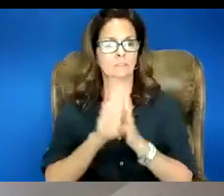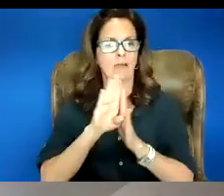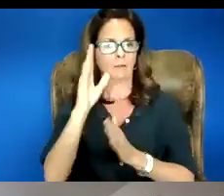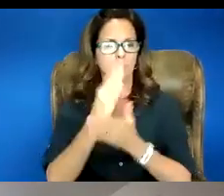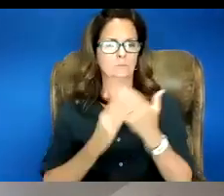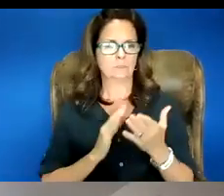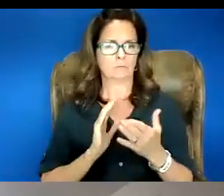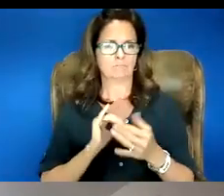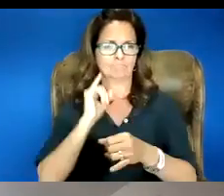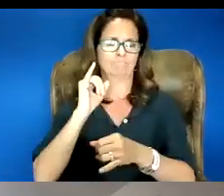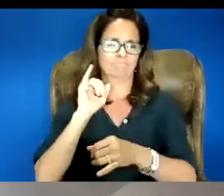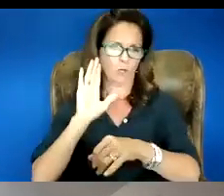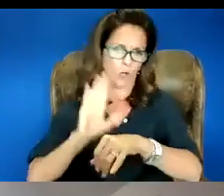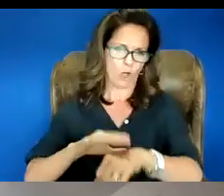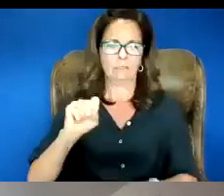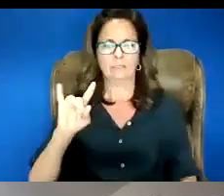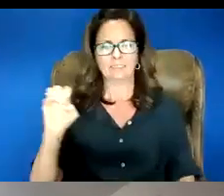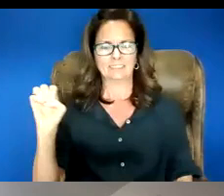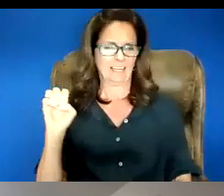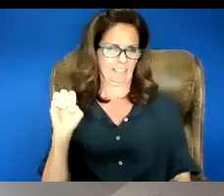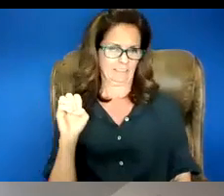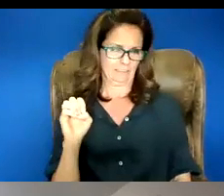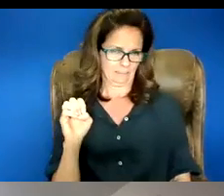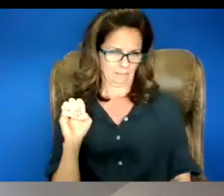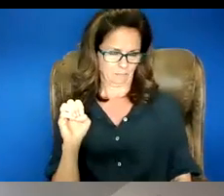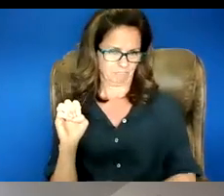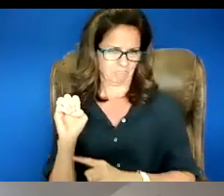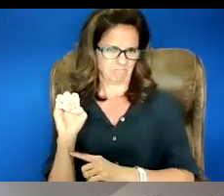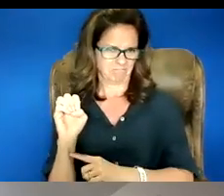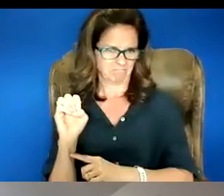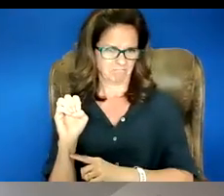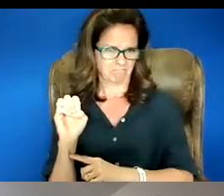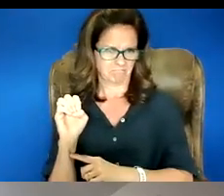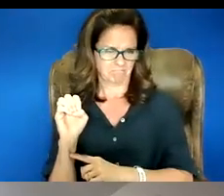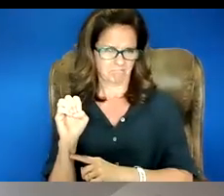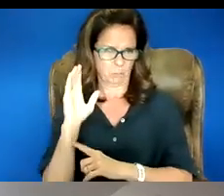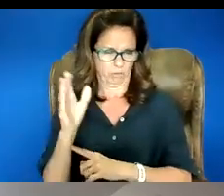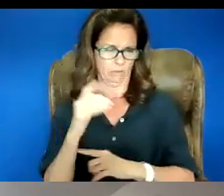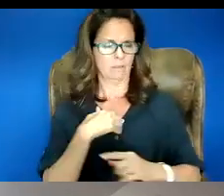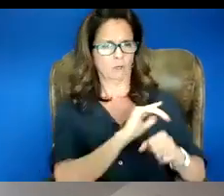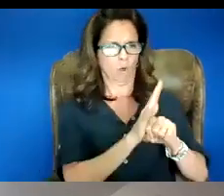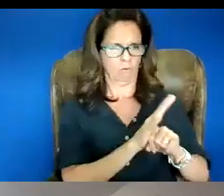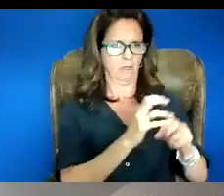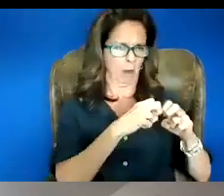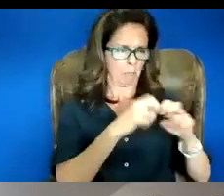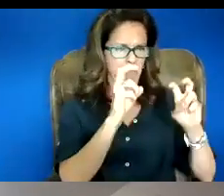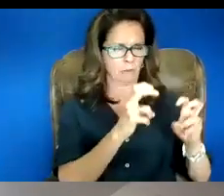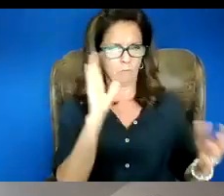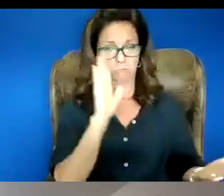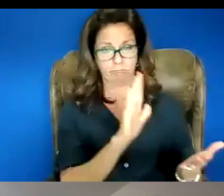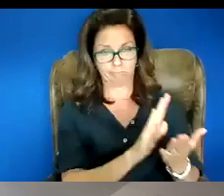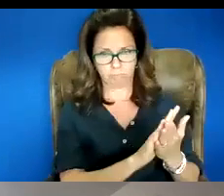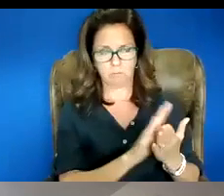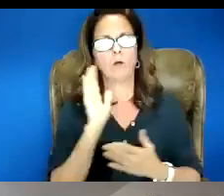as the risks for COVID diminish. We will start to have some elements of the program on